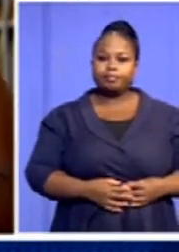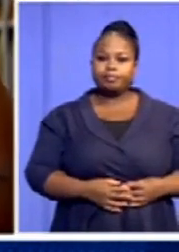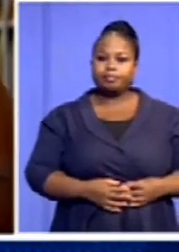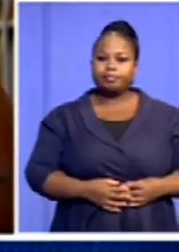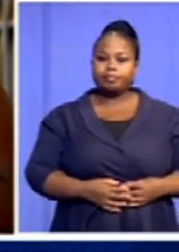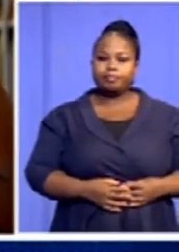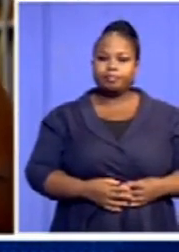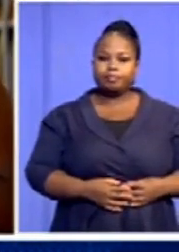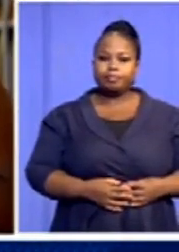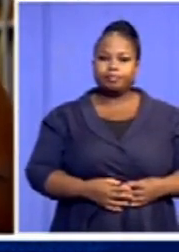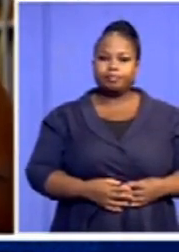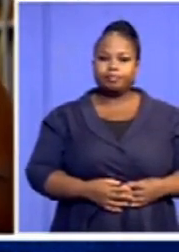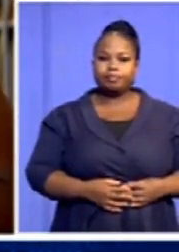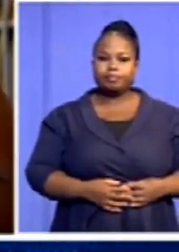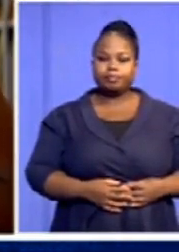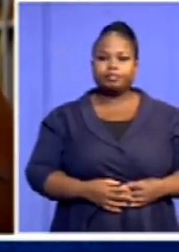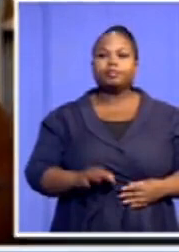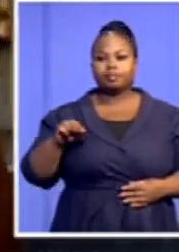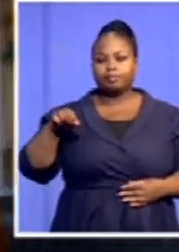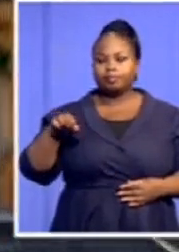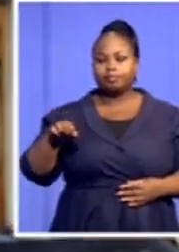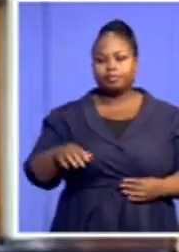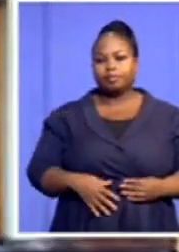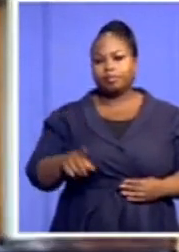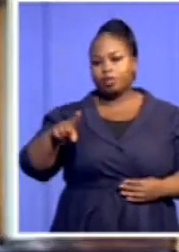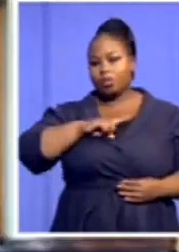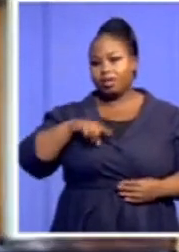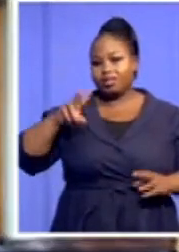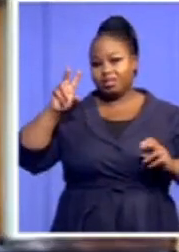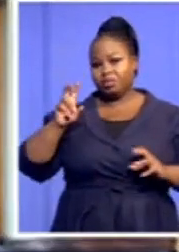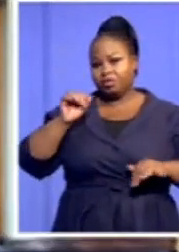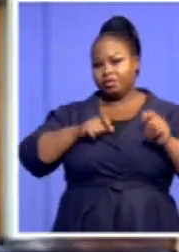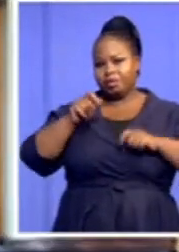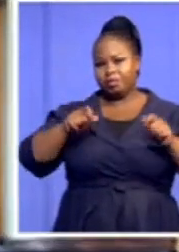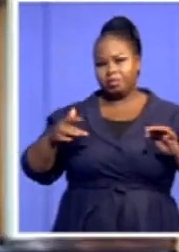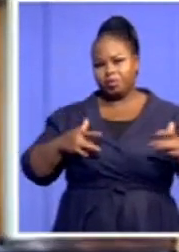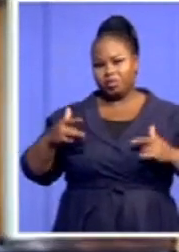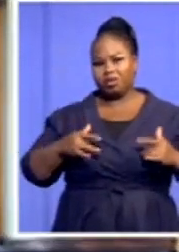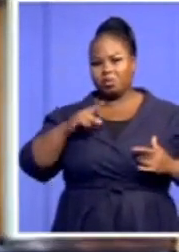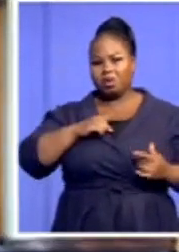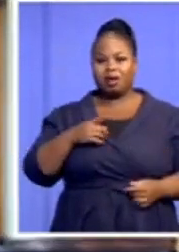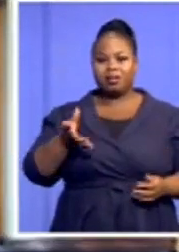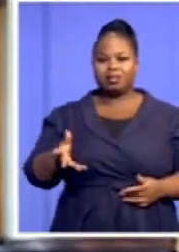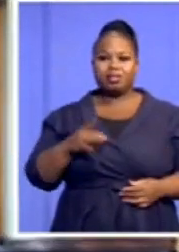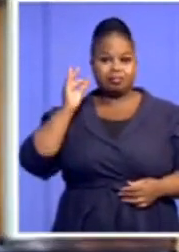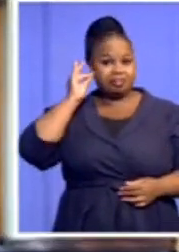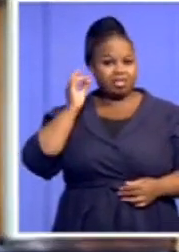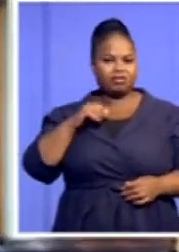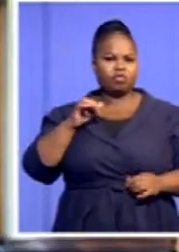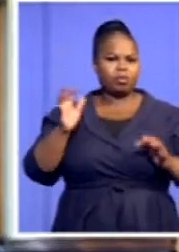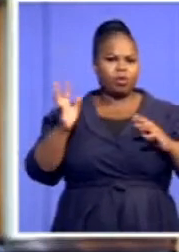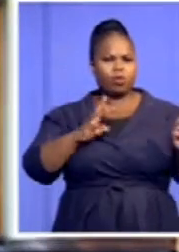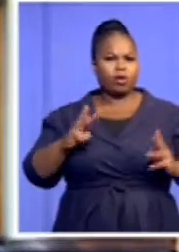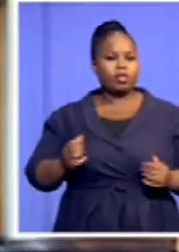Yeah, you know, Desiree, again, the issue of people's concern that they are hearing from the Weather Service that there is more rain that's